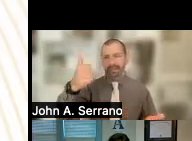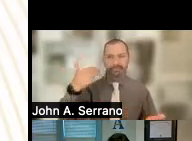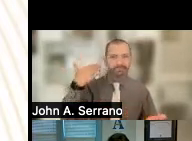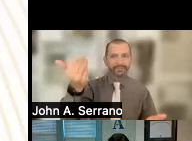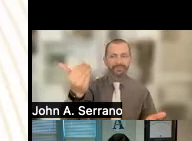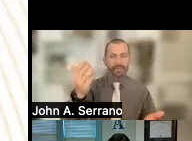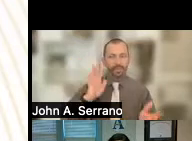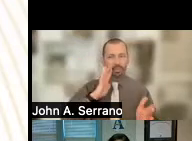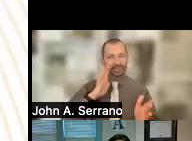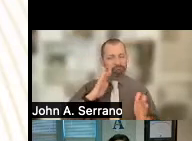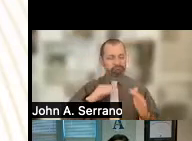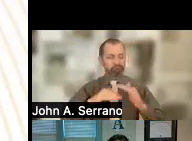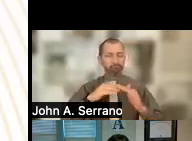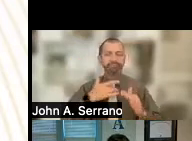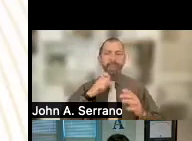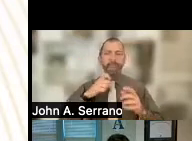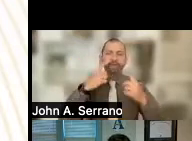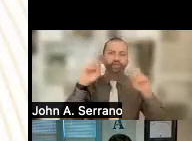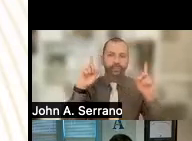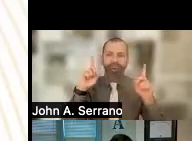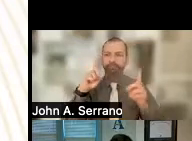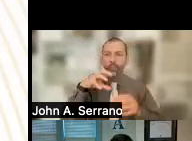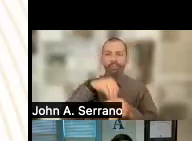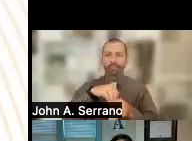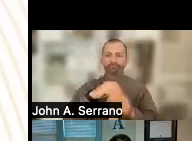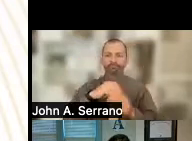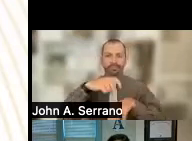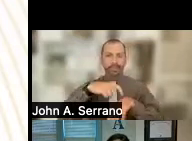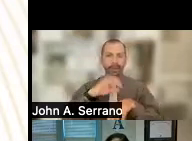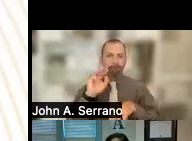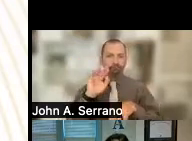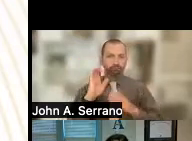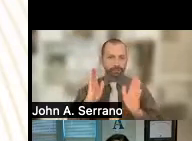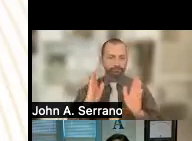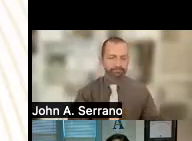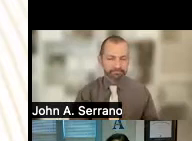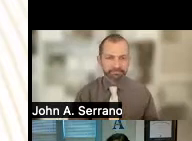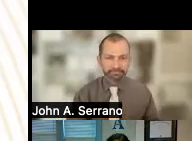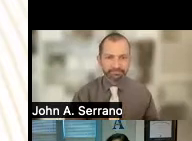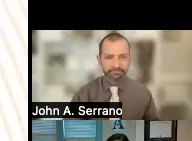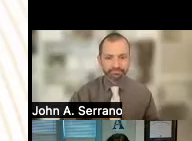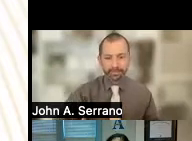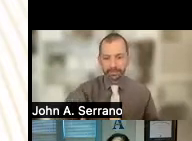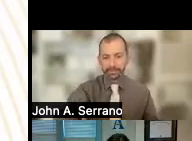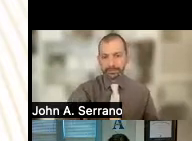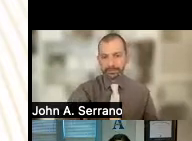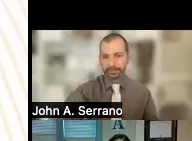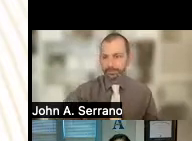and attainable. You don't want to have 10 or 15 things. So you want it to be achievable within a particular time